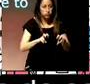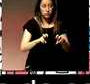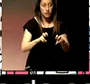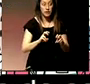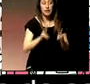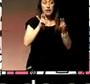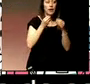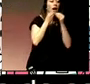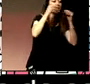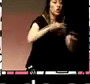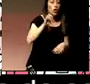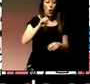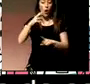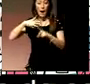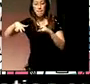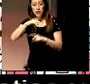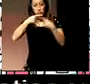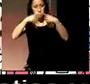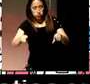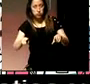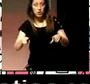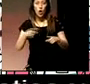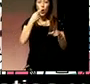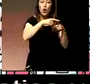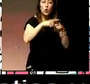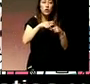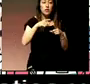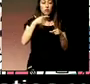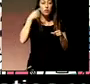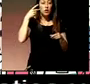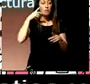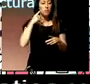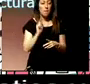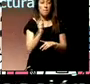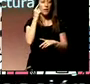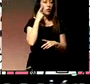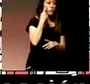study. We have to identify observation points